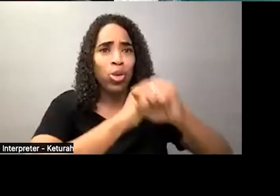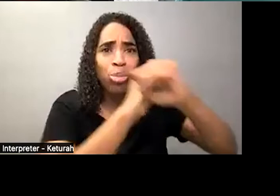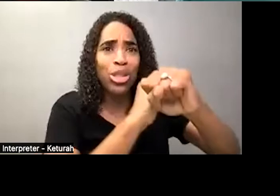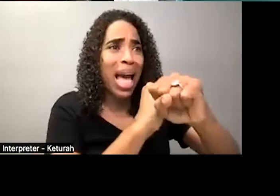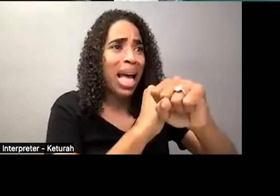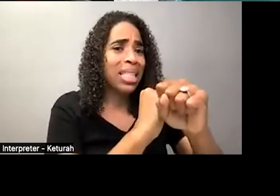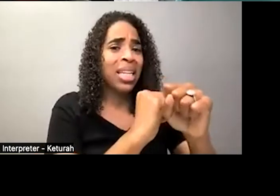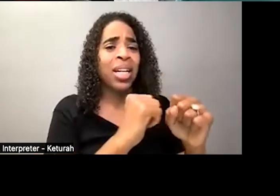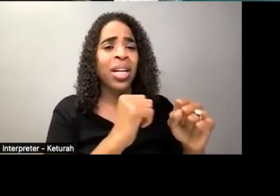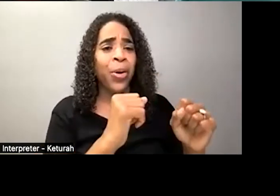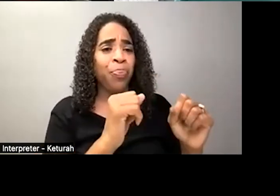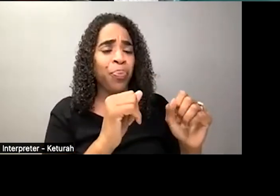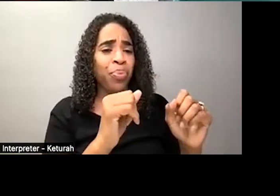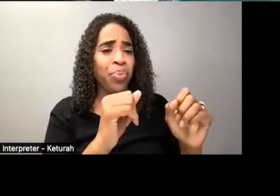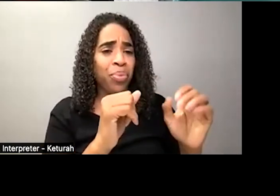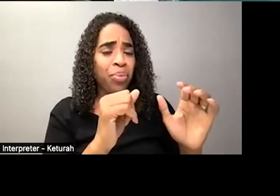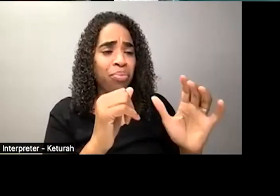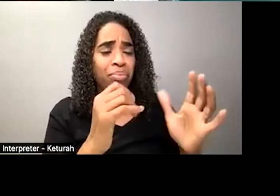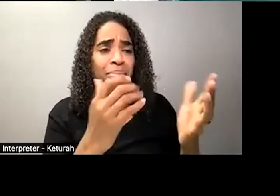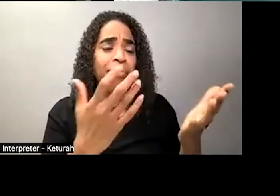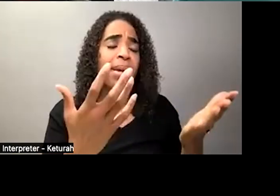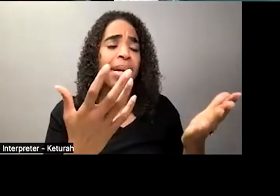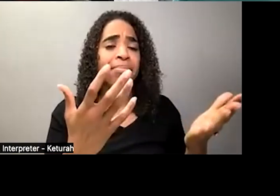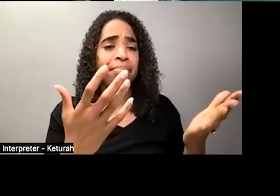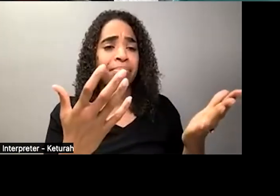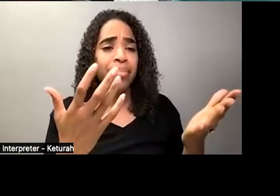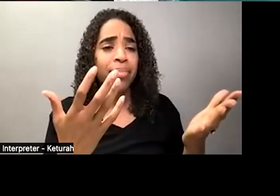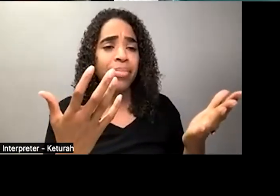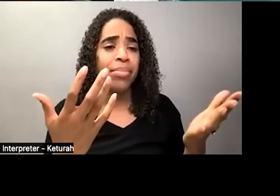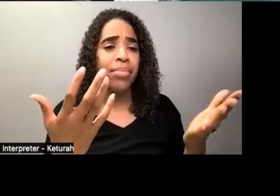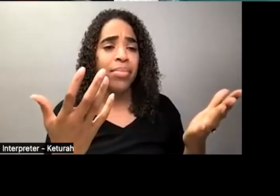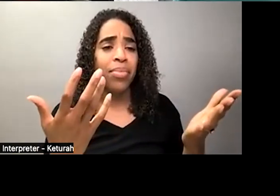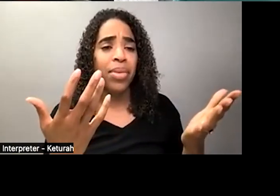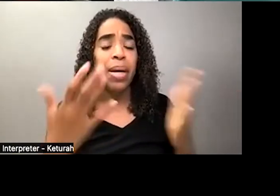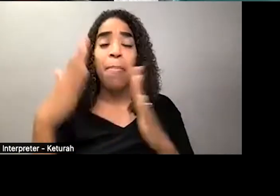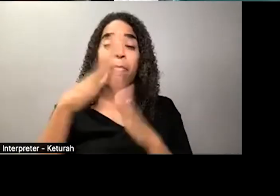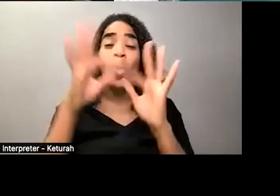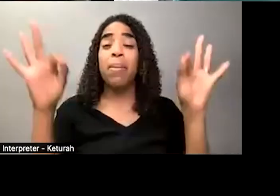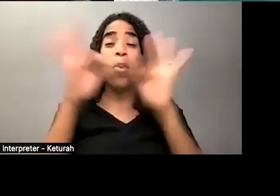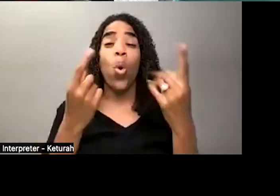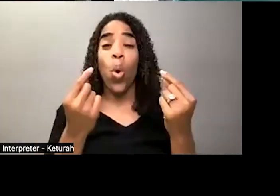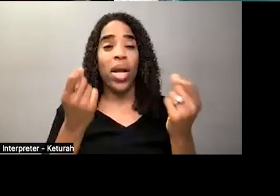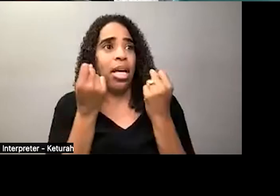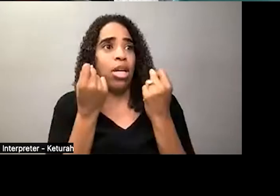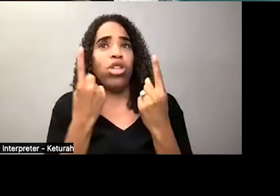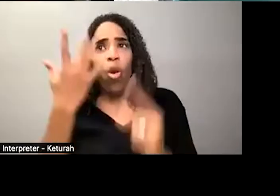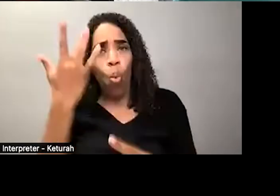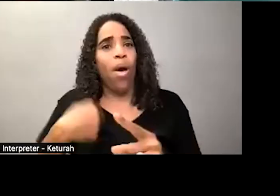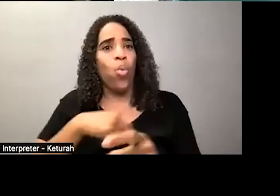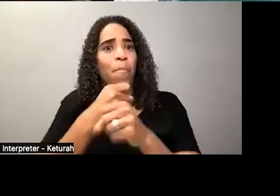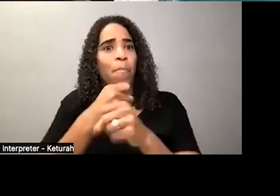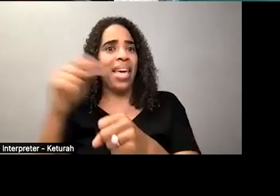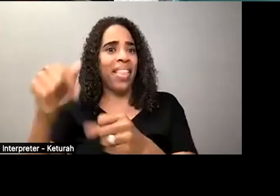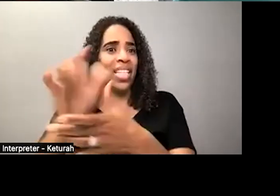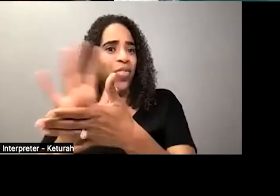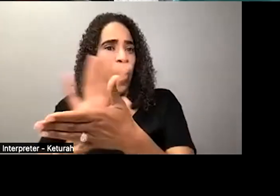the efforts I need to ask for. And but the most important is to understand why we are doing that and why it's